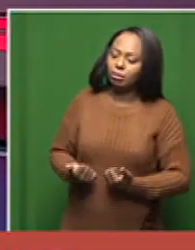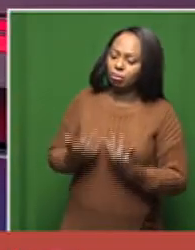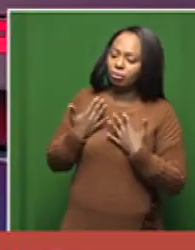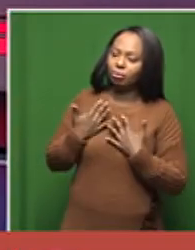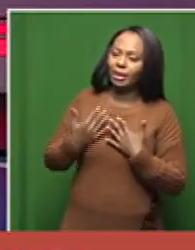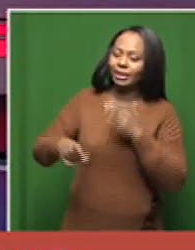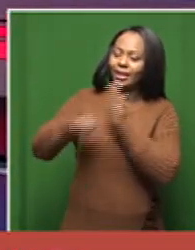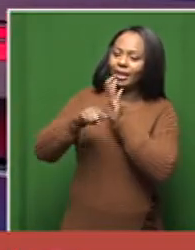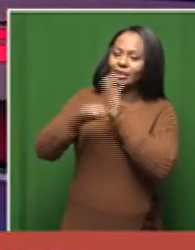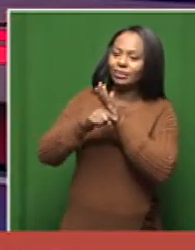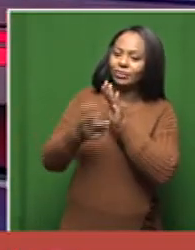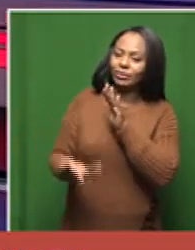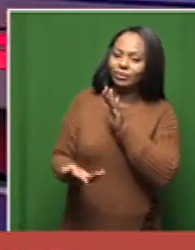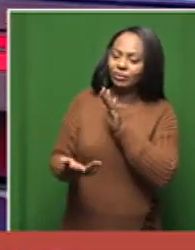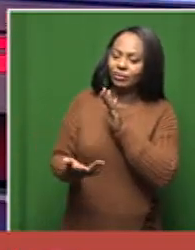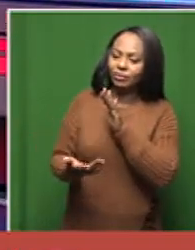negatively, compromise it in any way?